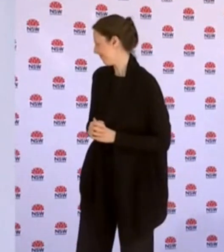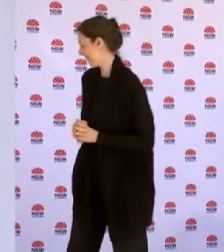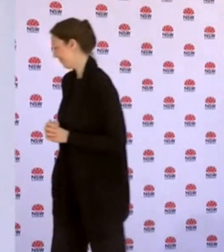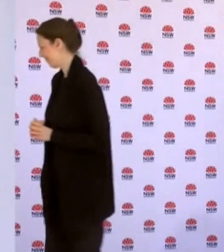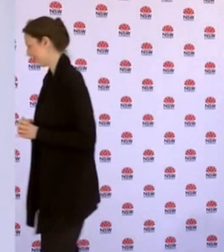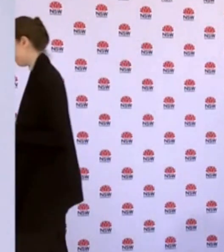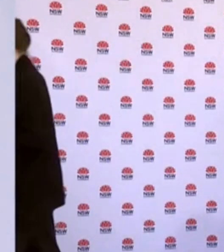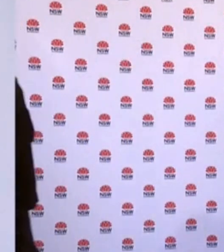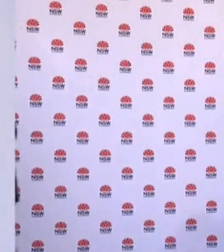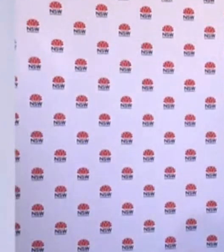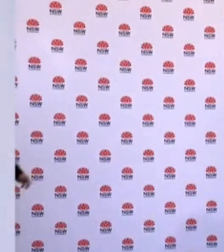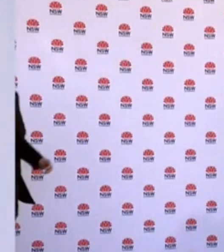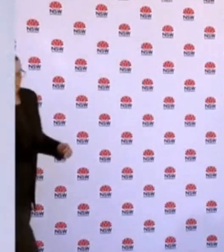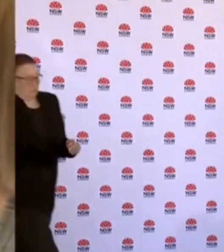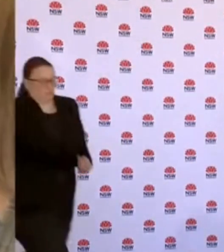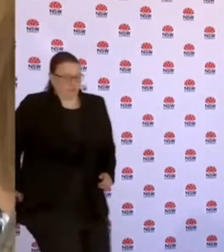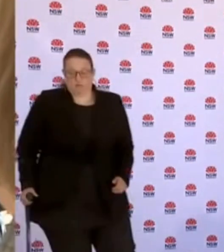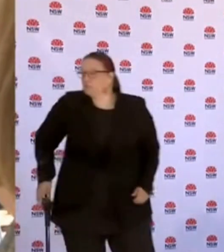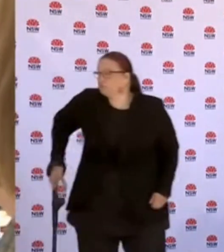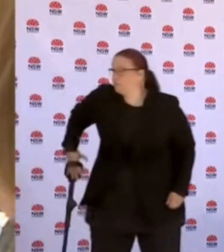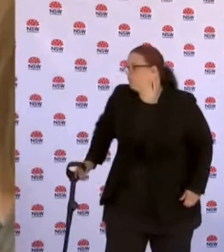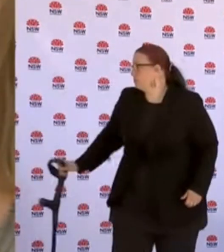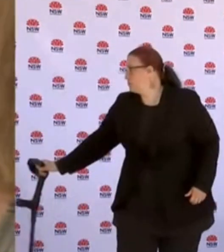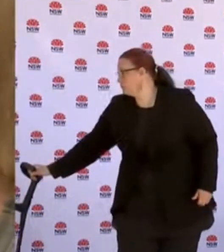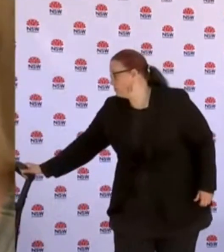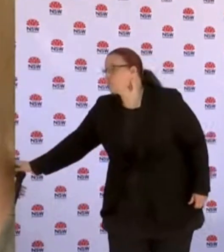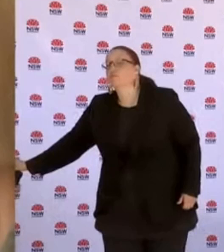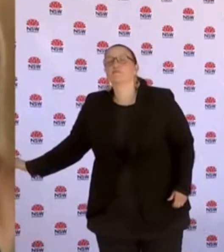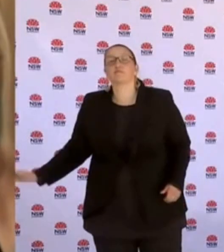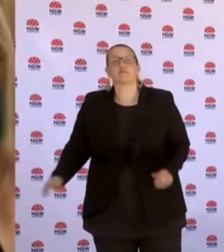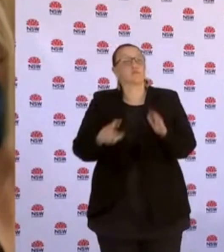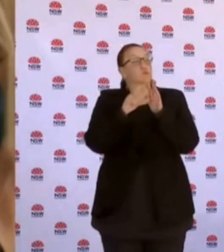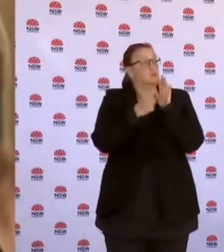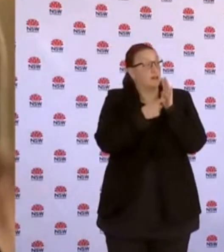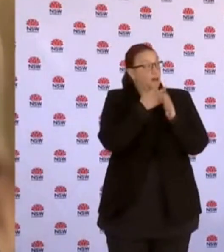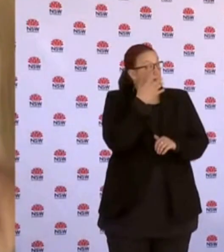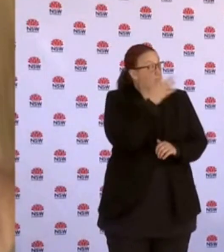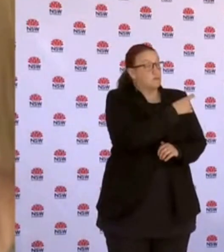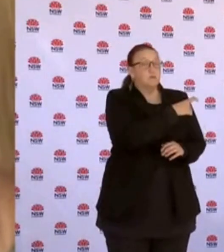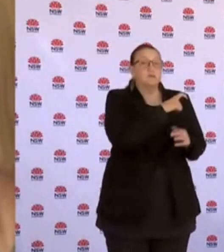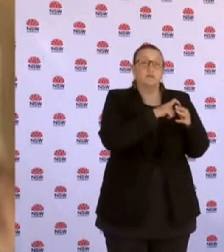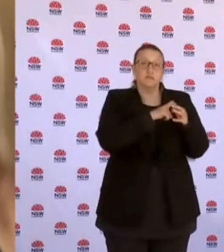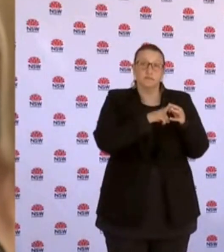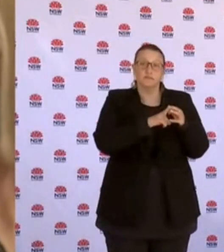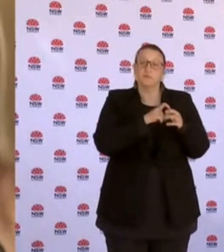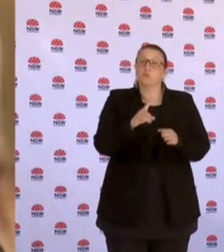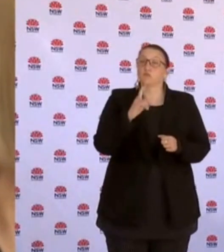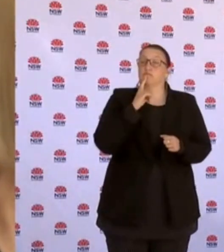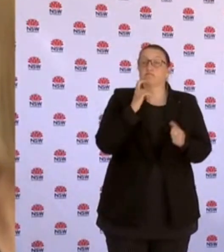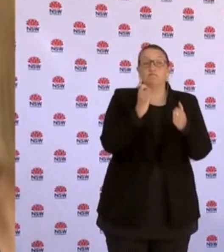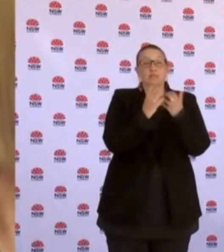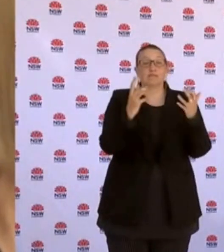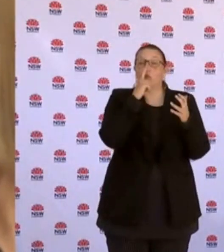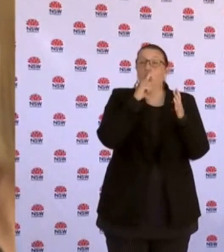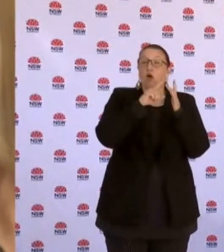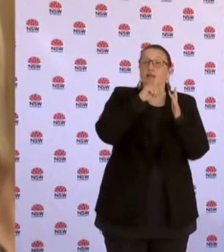an age breakdown for the people in ICU. Are you able to provide, is there anyone under the age group of 20s in hospital with COVID, or are you aware